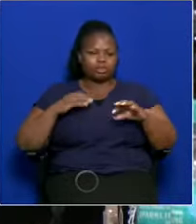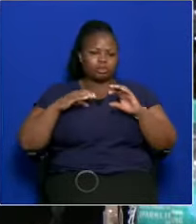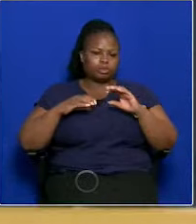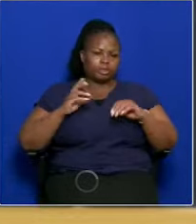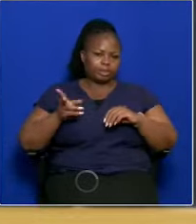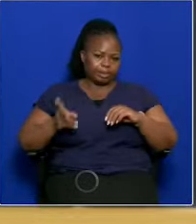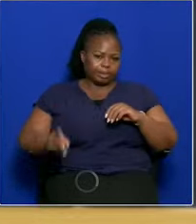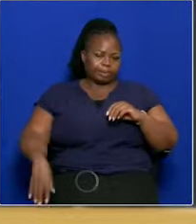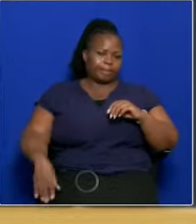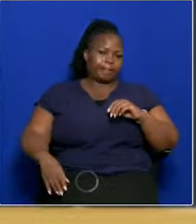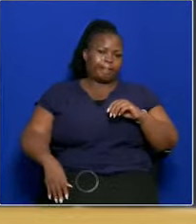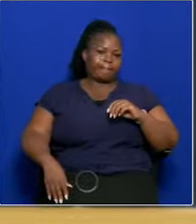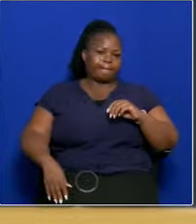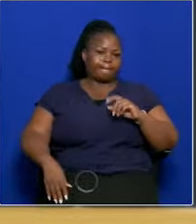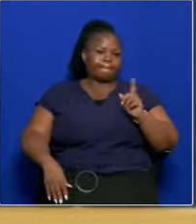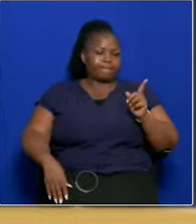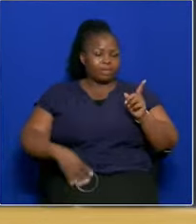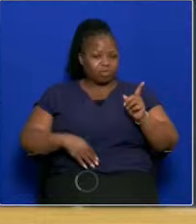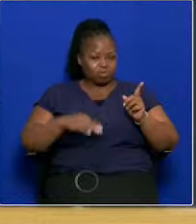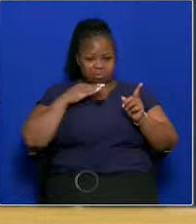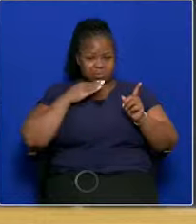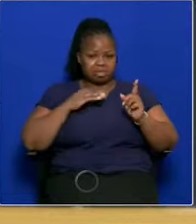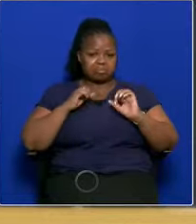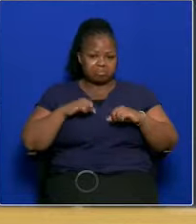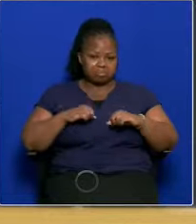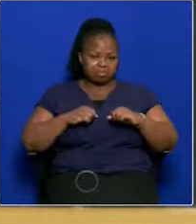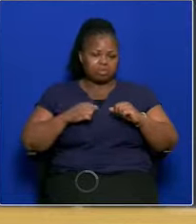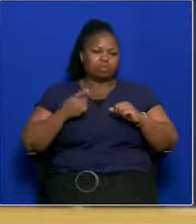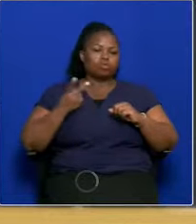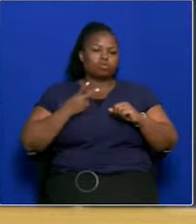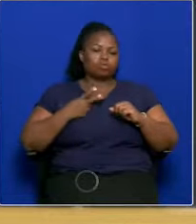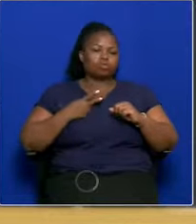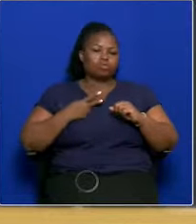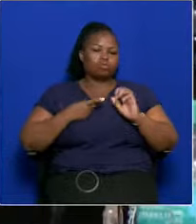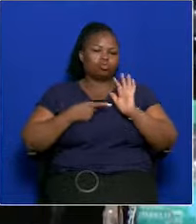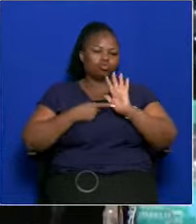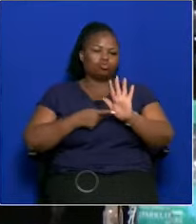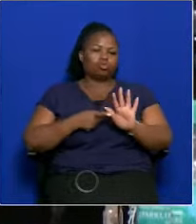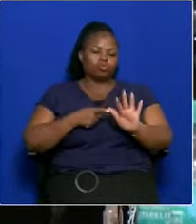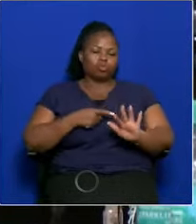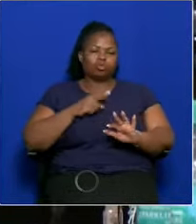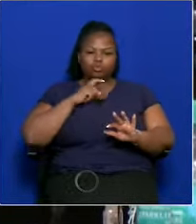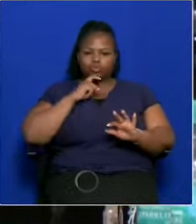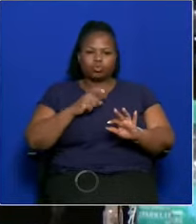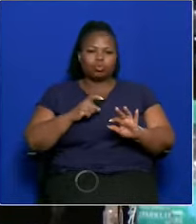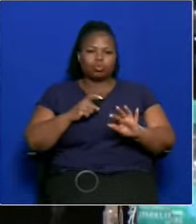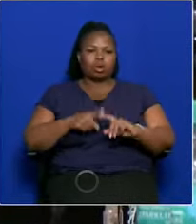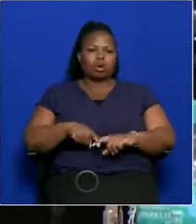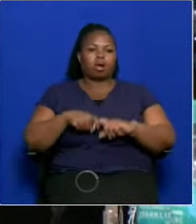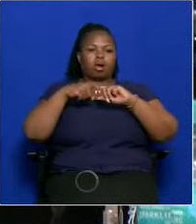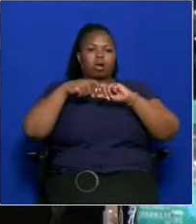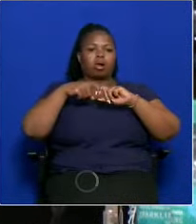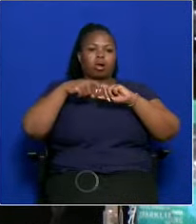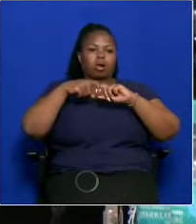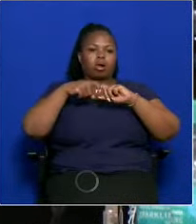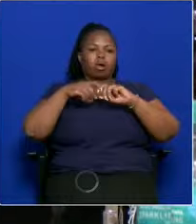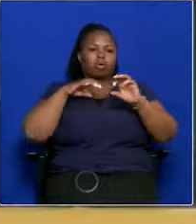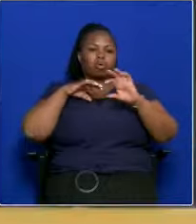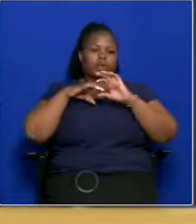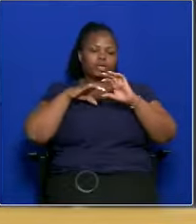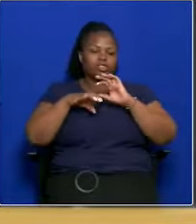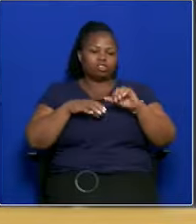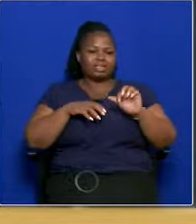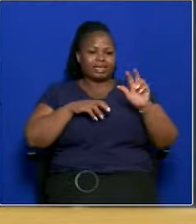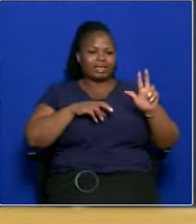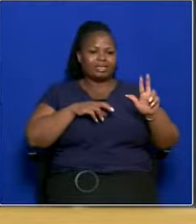accords with the version that there's some interruption of his usage between the 8th and the 20th.